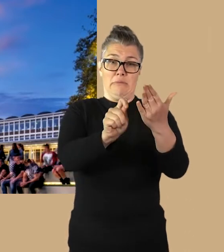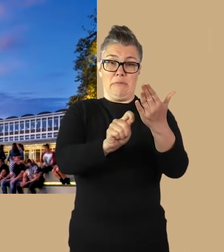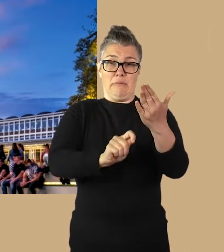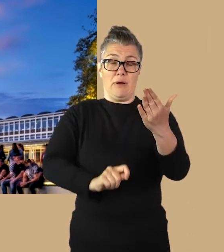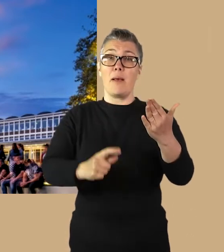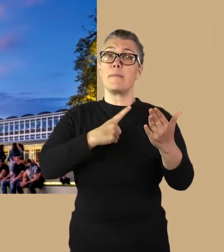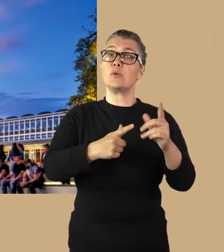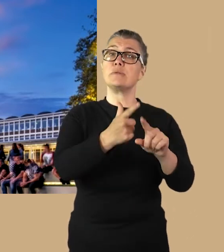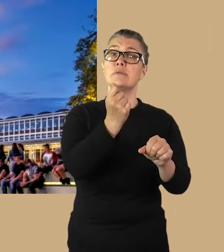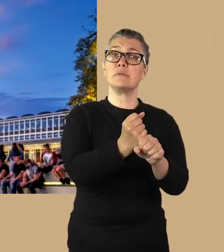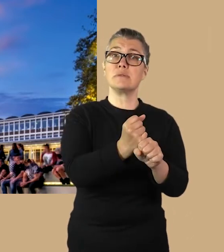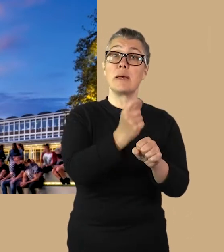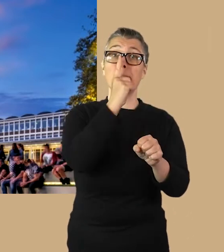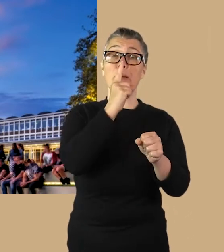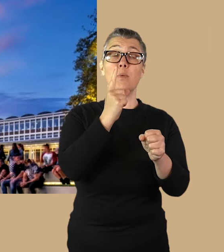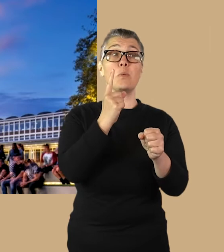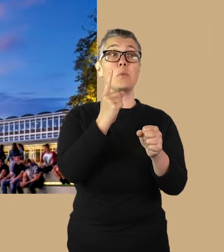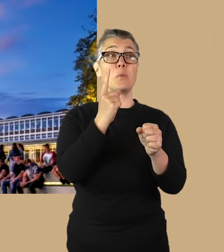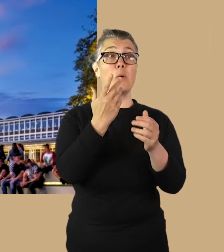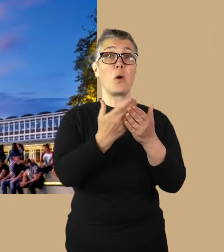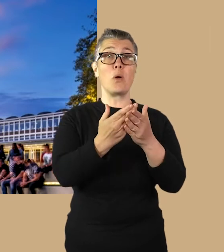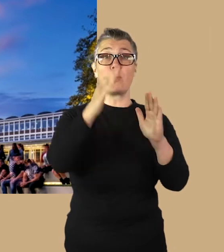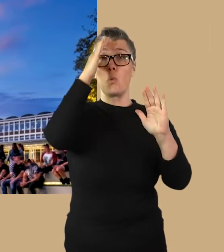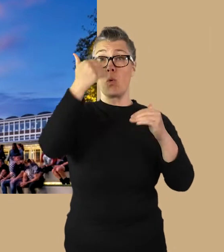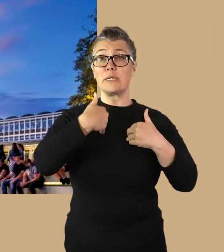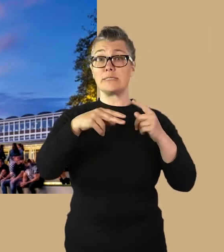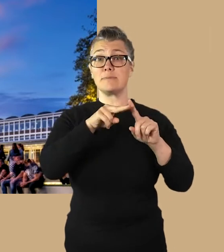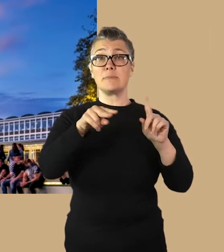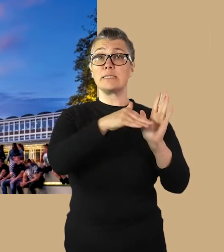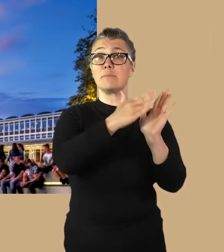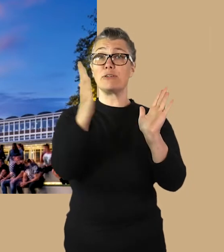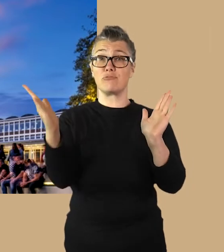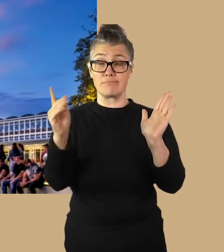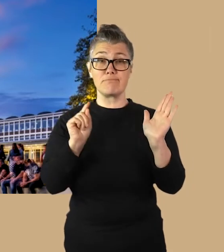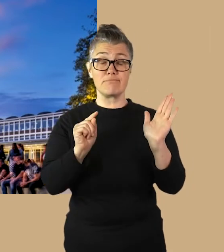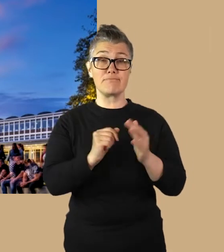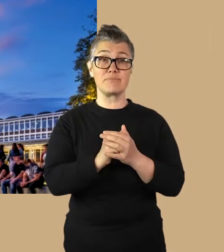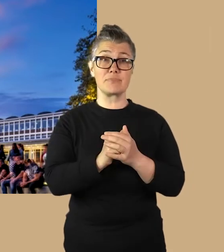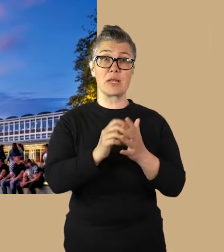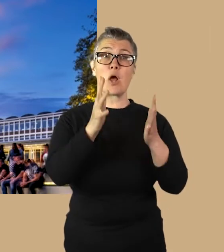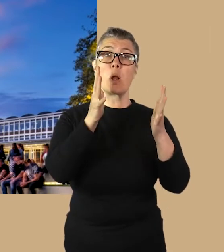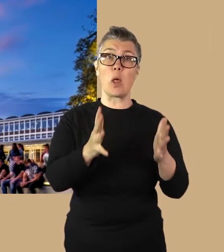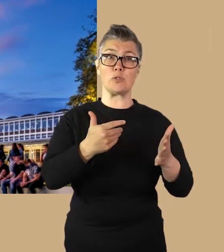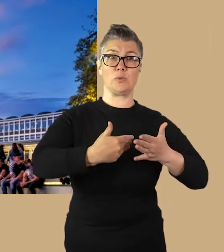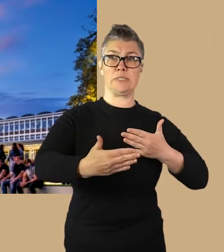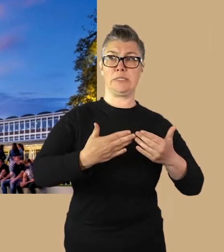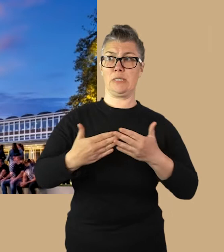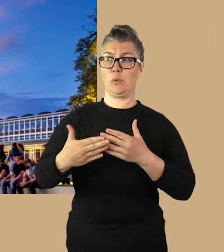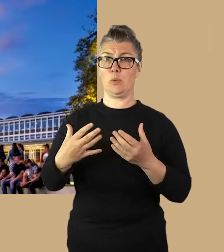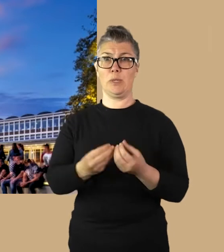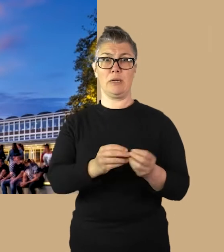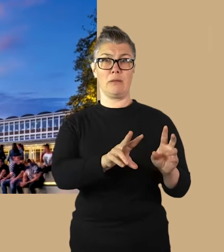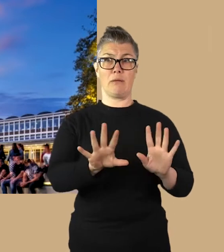for example, people on the actual autism spectrum, there is a lot to actually